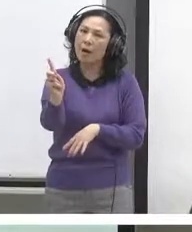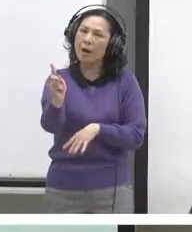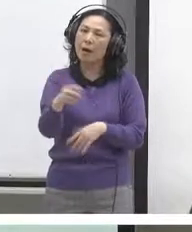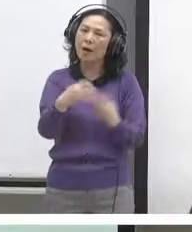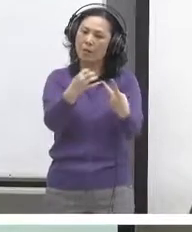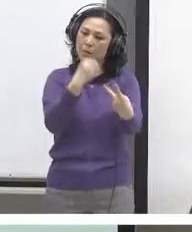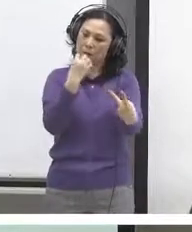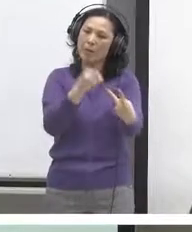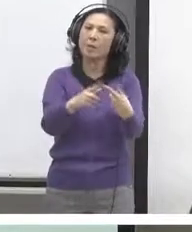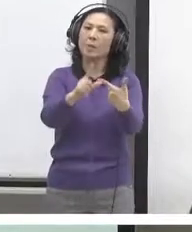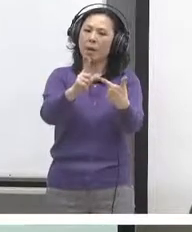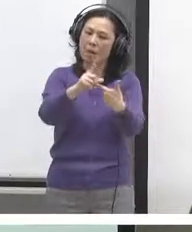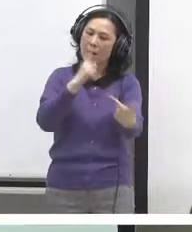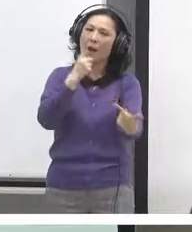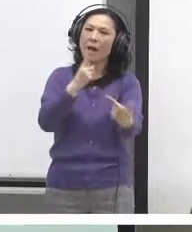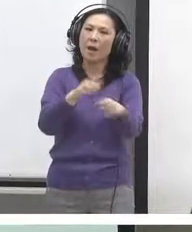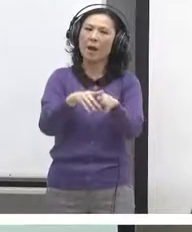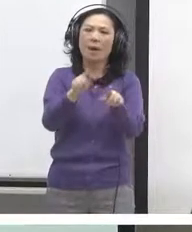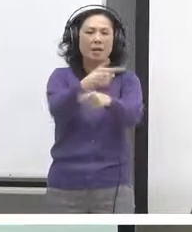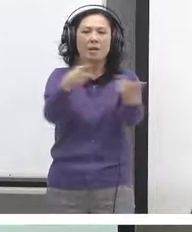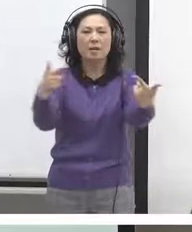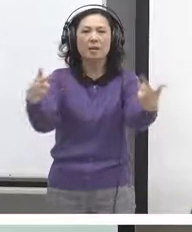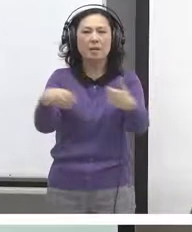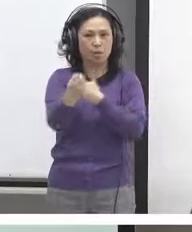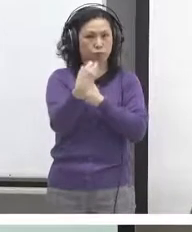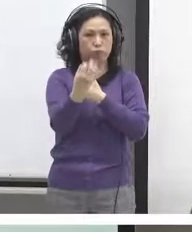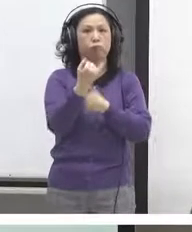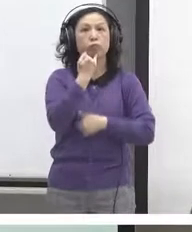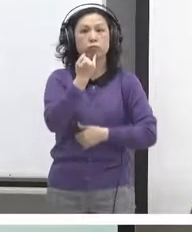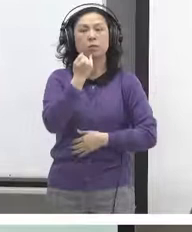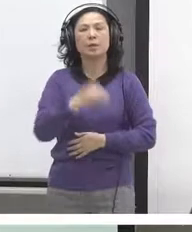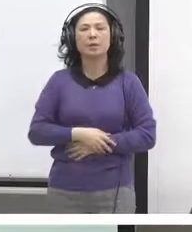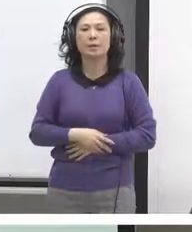code to our website through this GitHub.